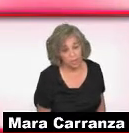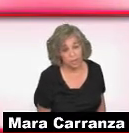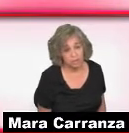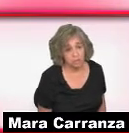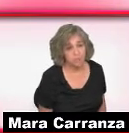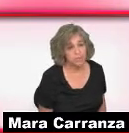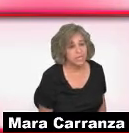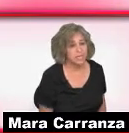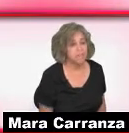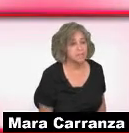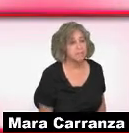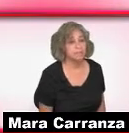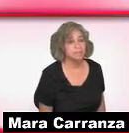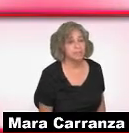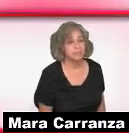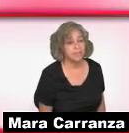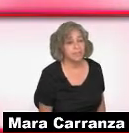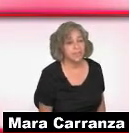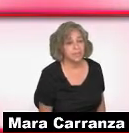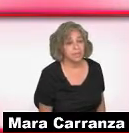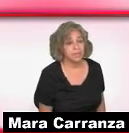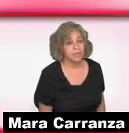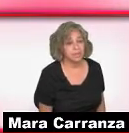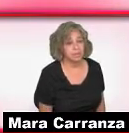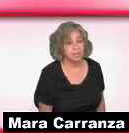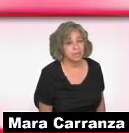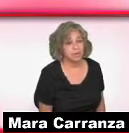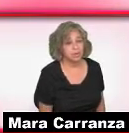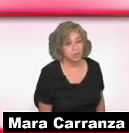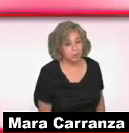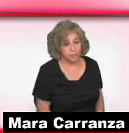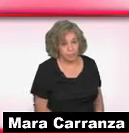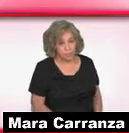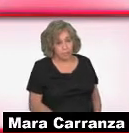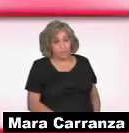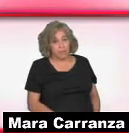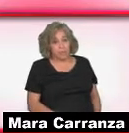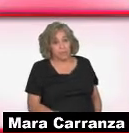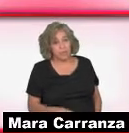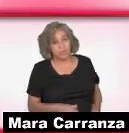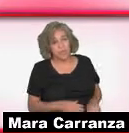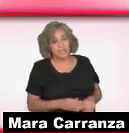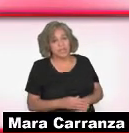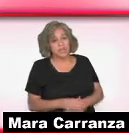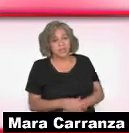they will also be protected. We would like to know the voices of errors.